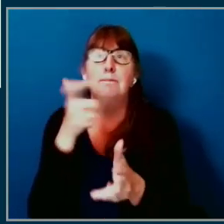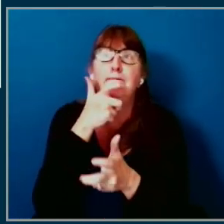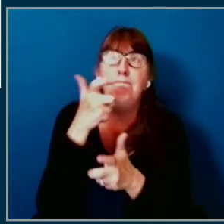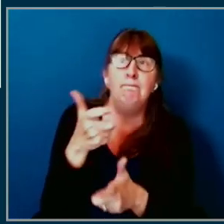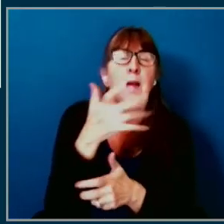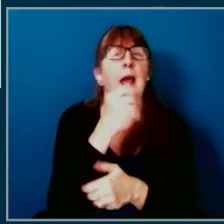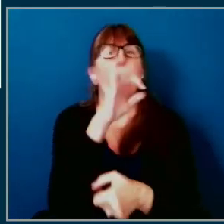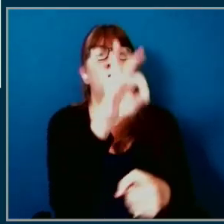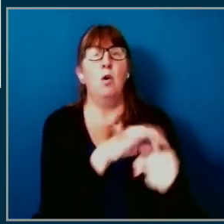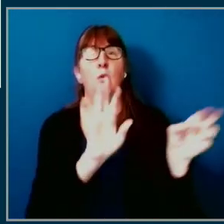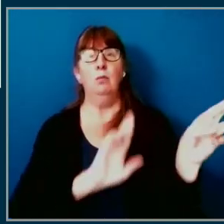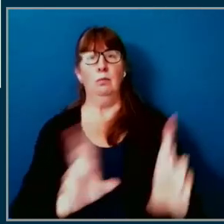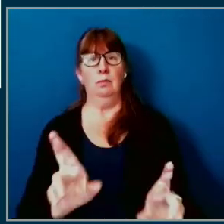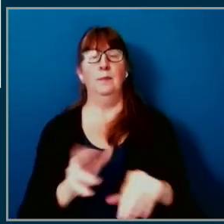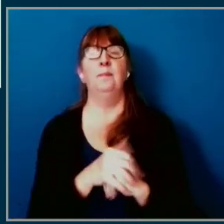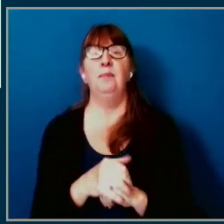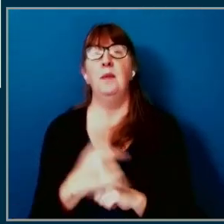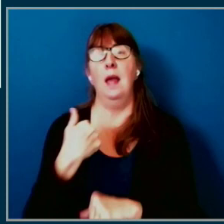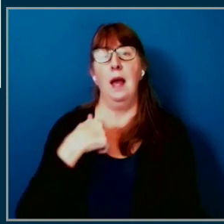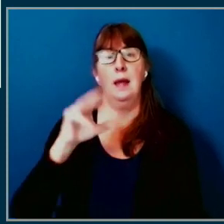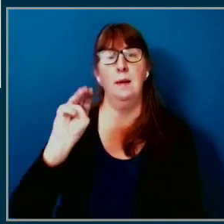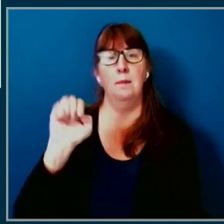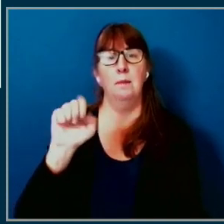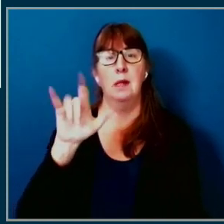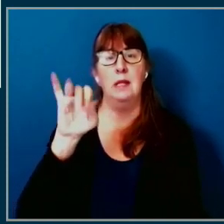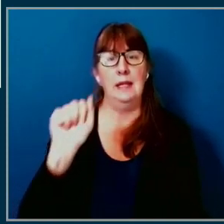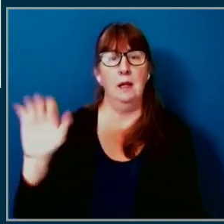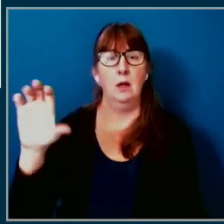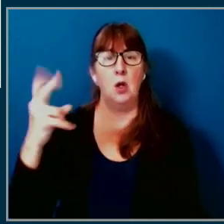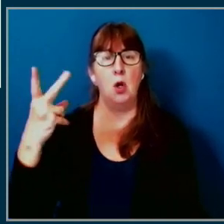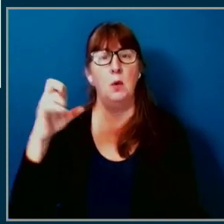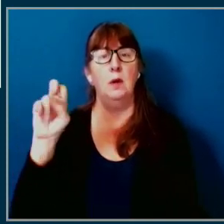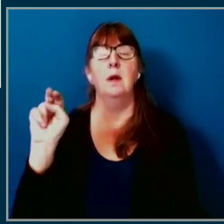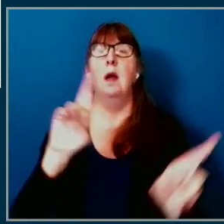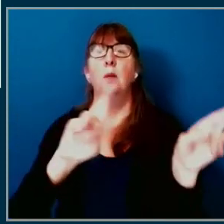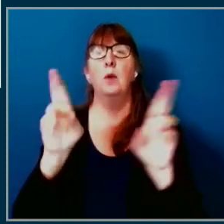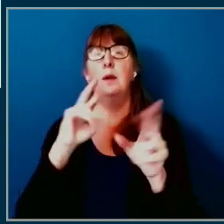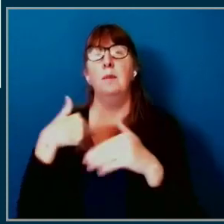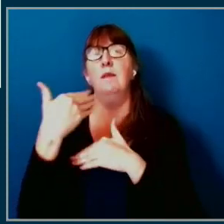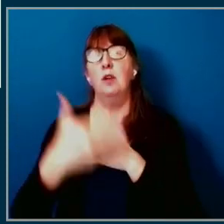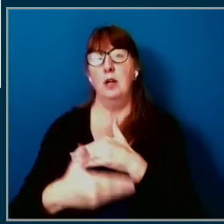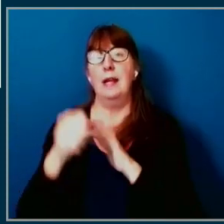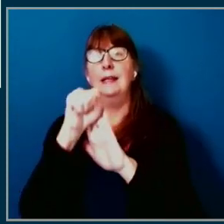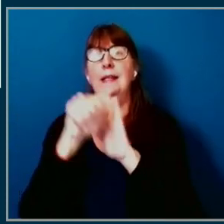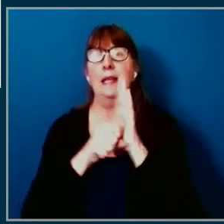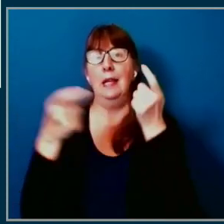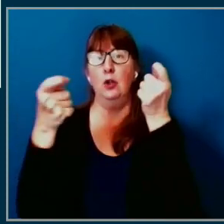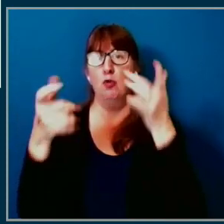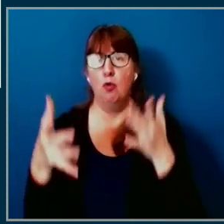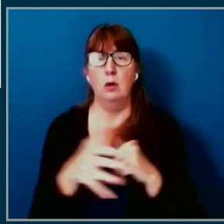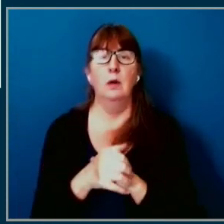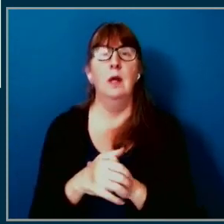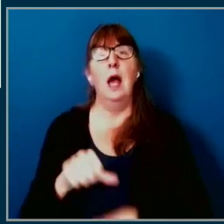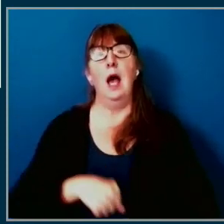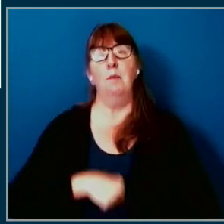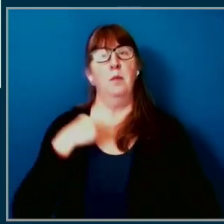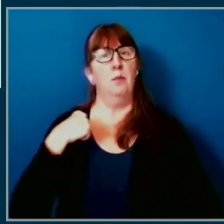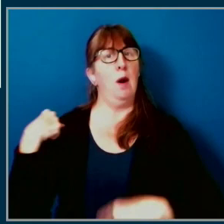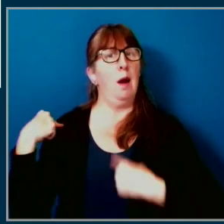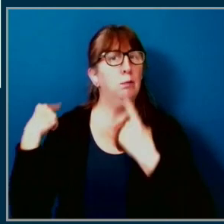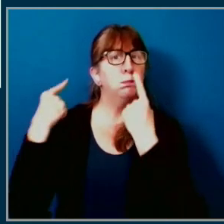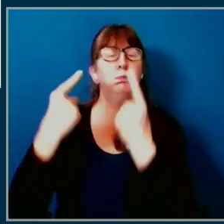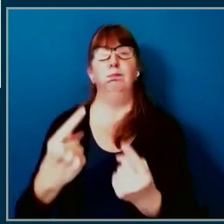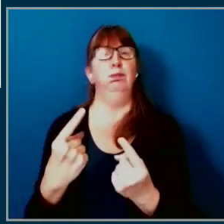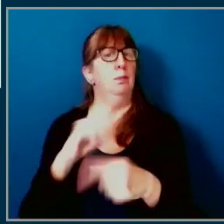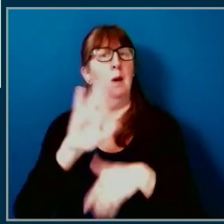vote. I am MALIA COHEN, and I am running to be your next state controller. I'm a proud lifelong Democrat. I'm a